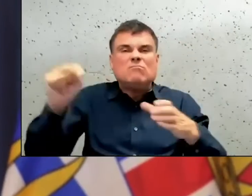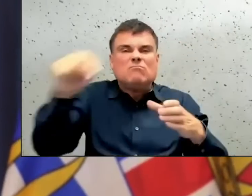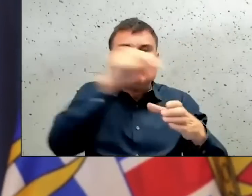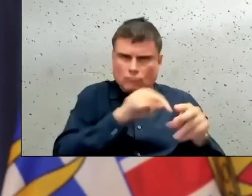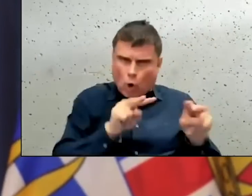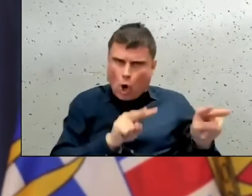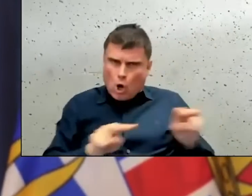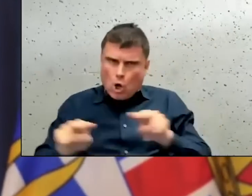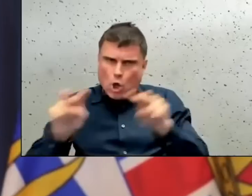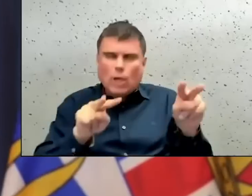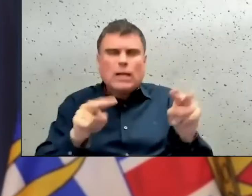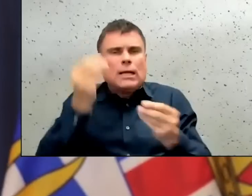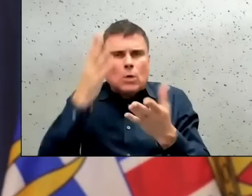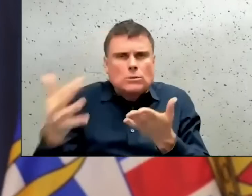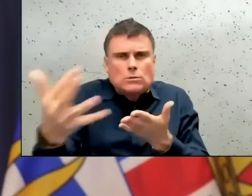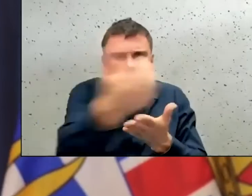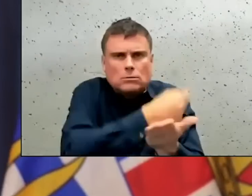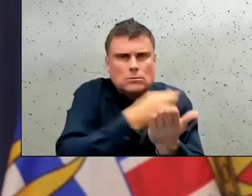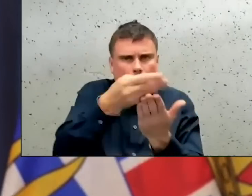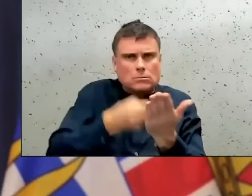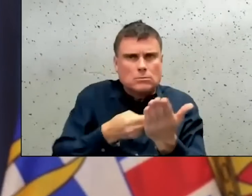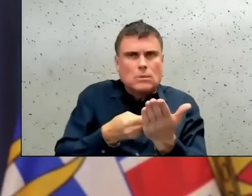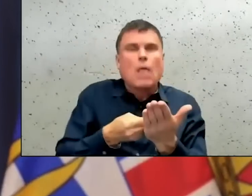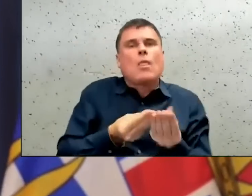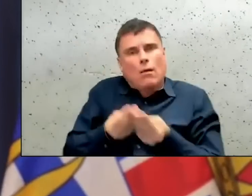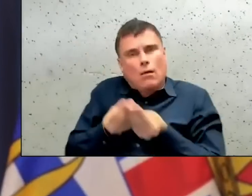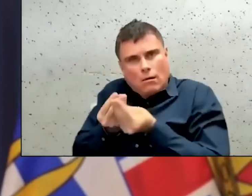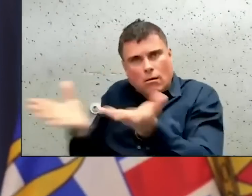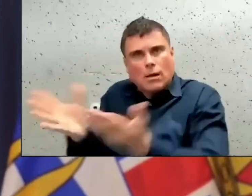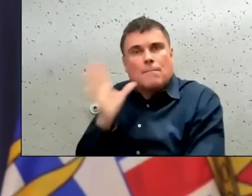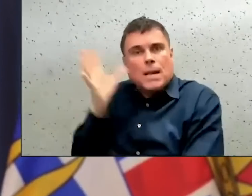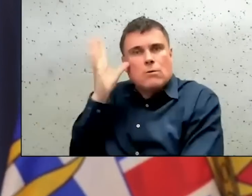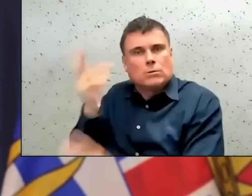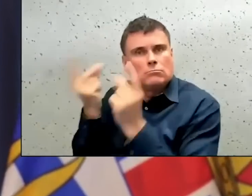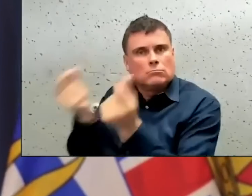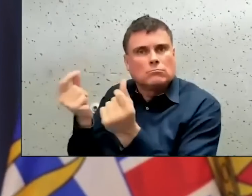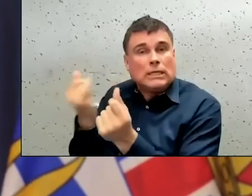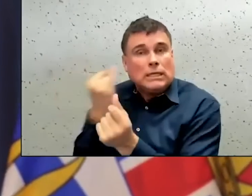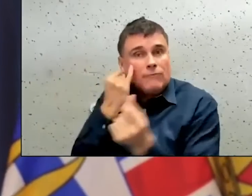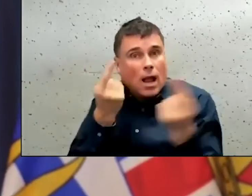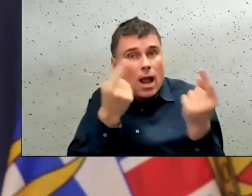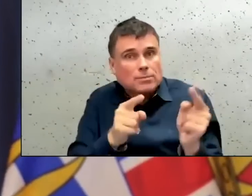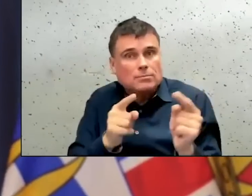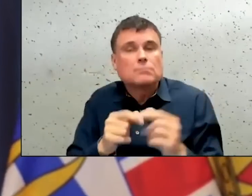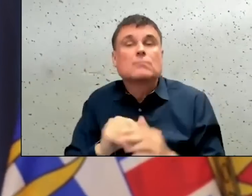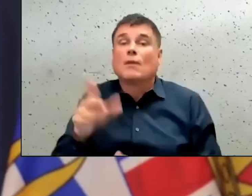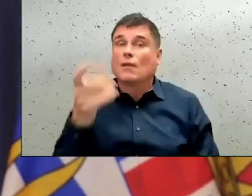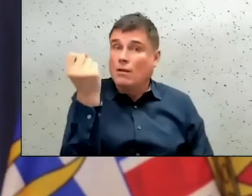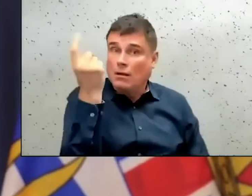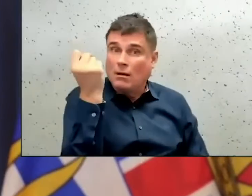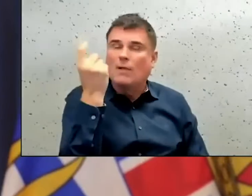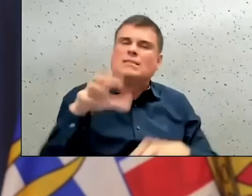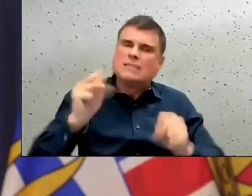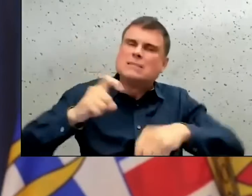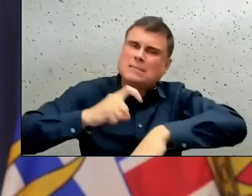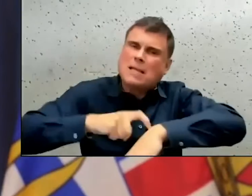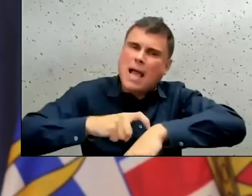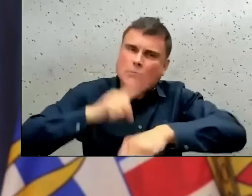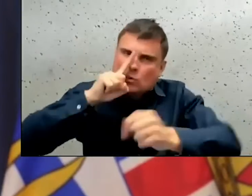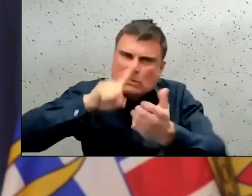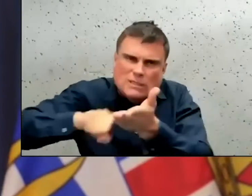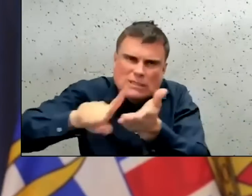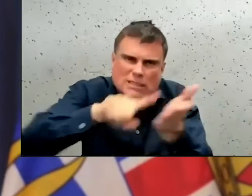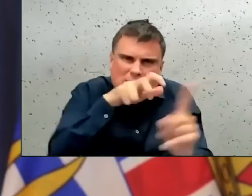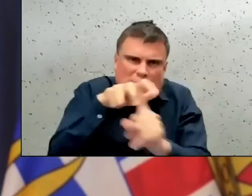parents. I will say again that we know it takes time to do those case investigations, and that parents are often the first